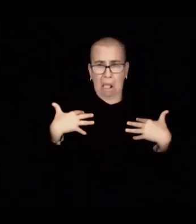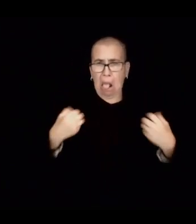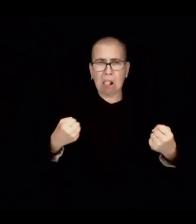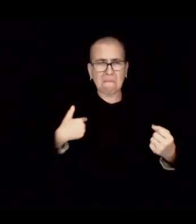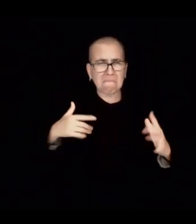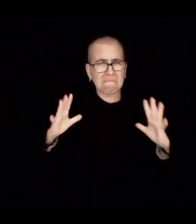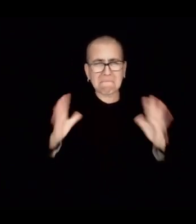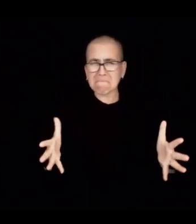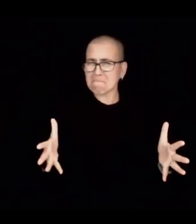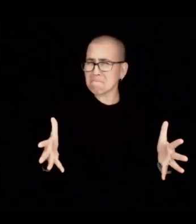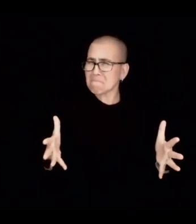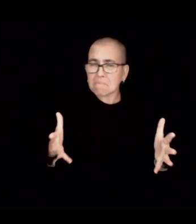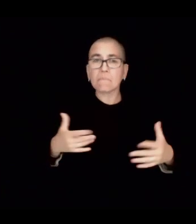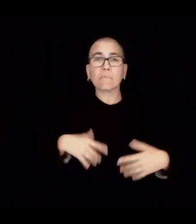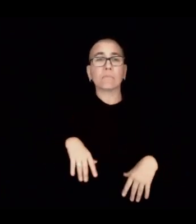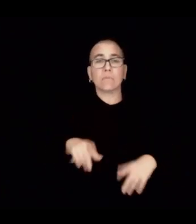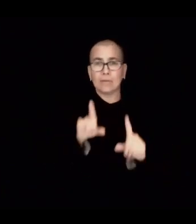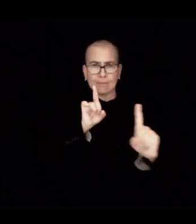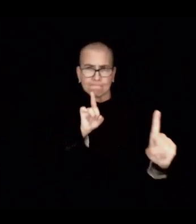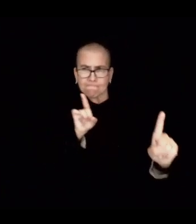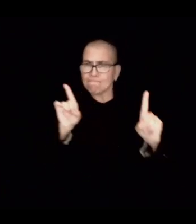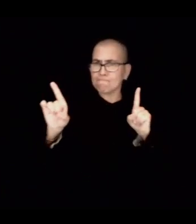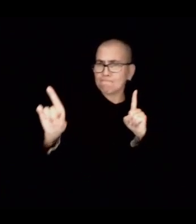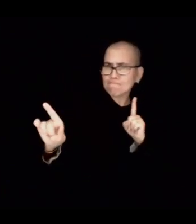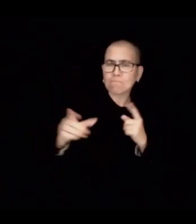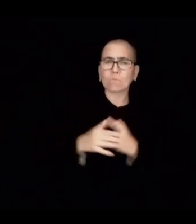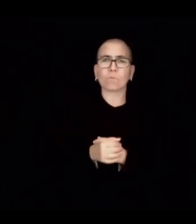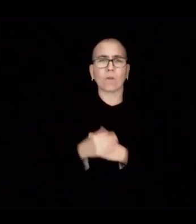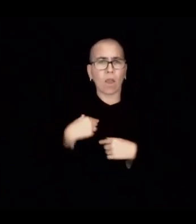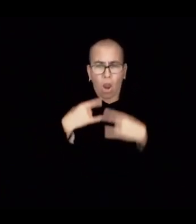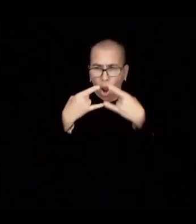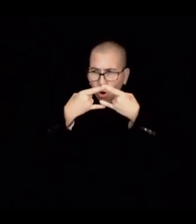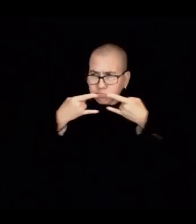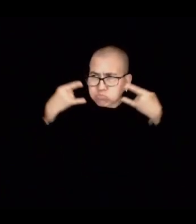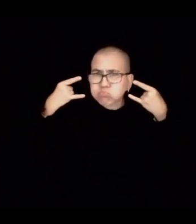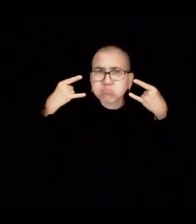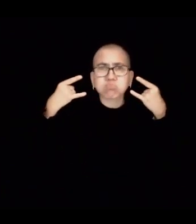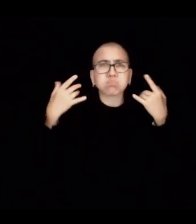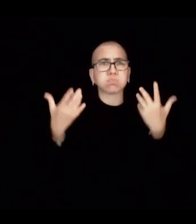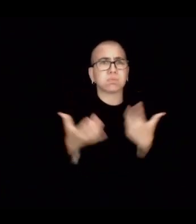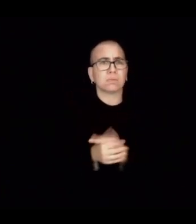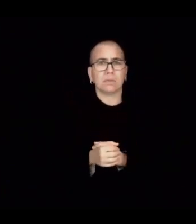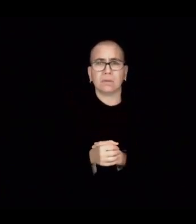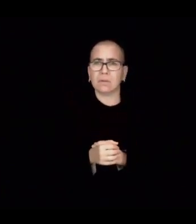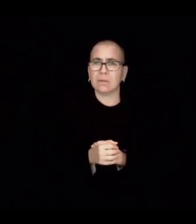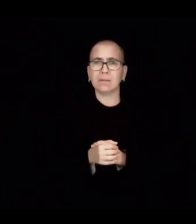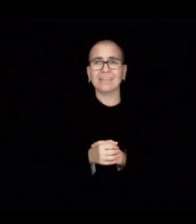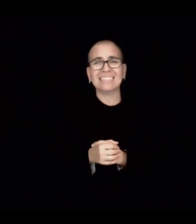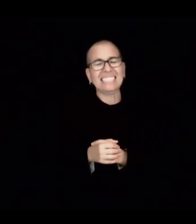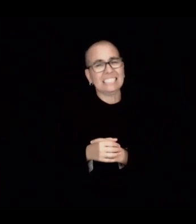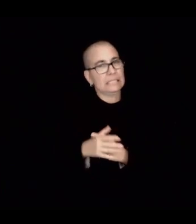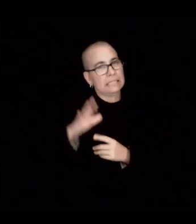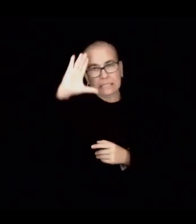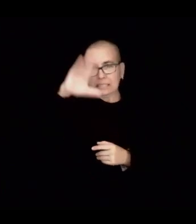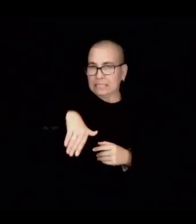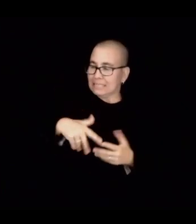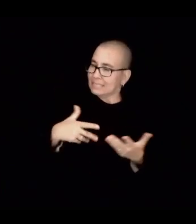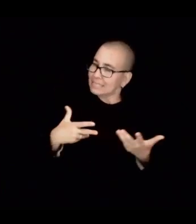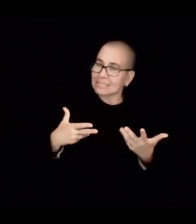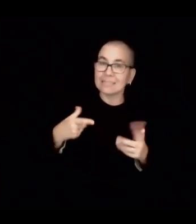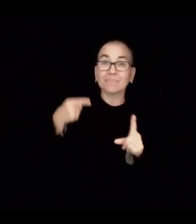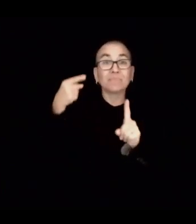wear masks if possible. I realize it's difficult to consume adult beverages wearing a mask, but please